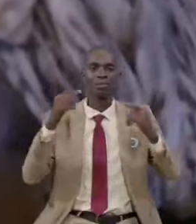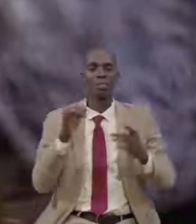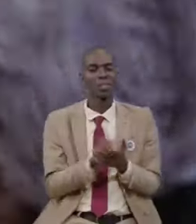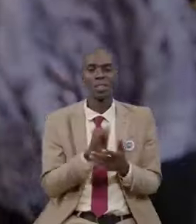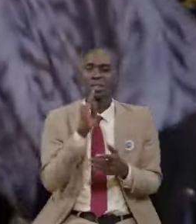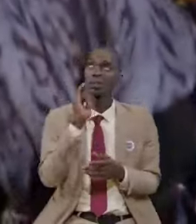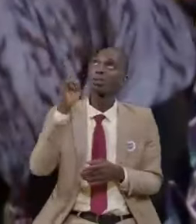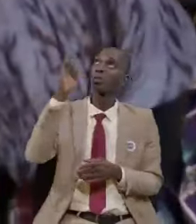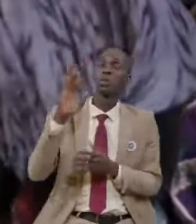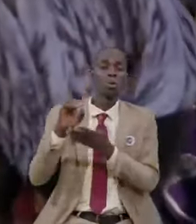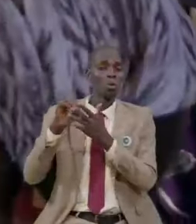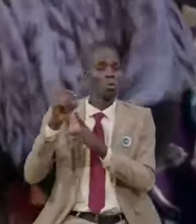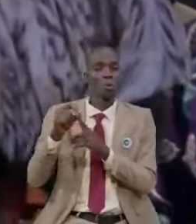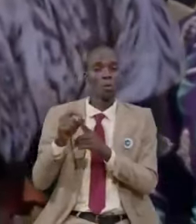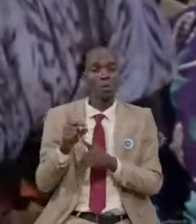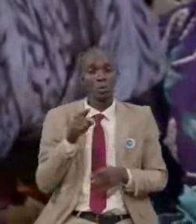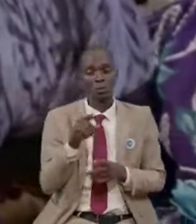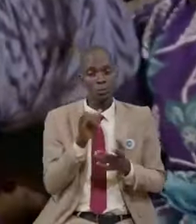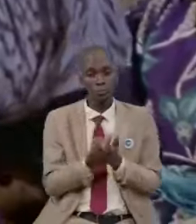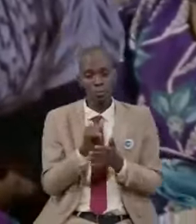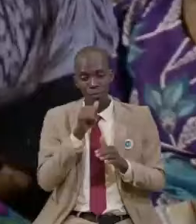his sin, tell me,